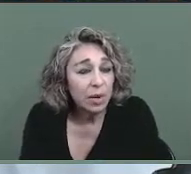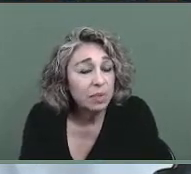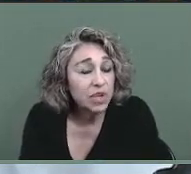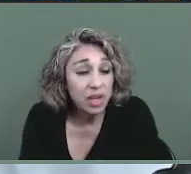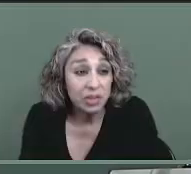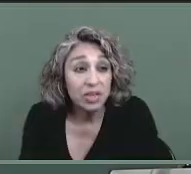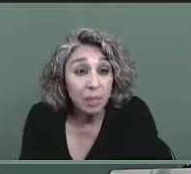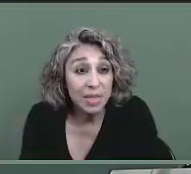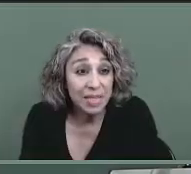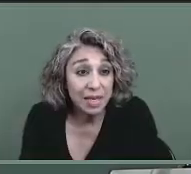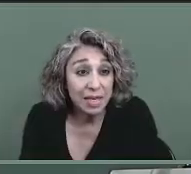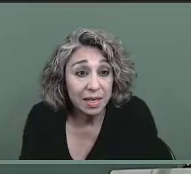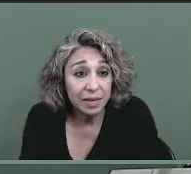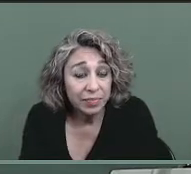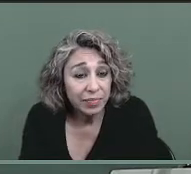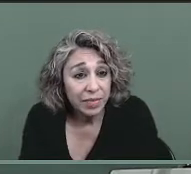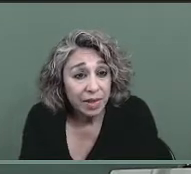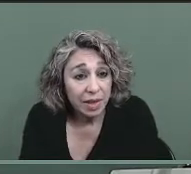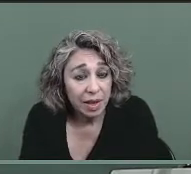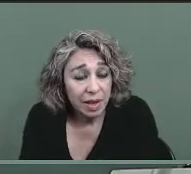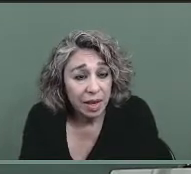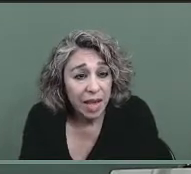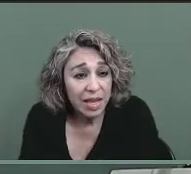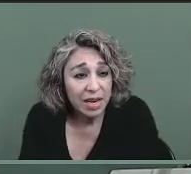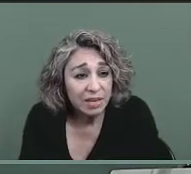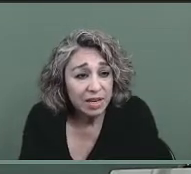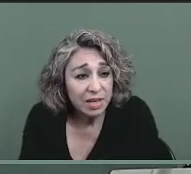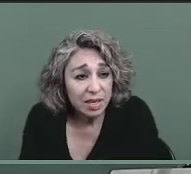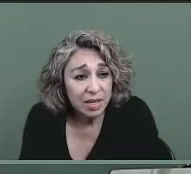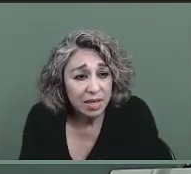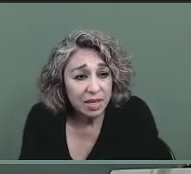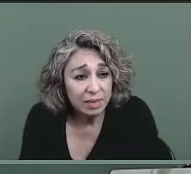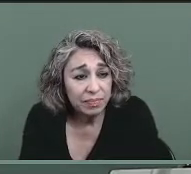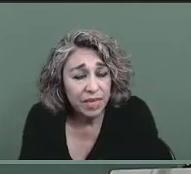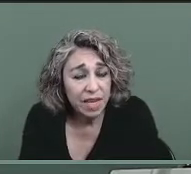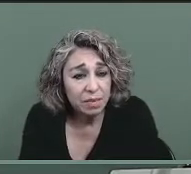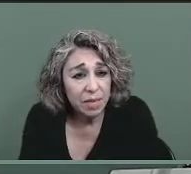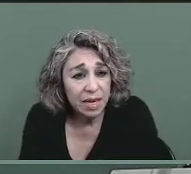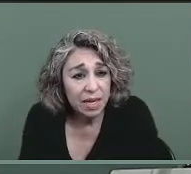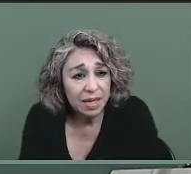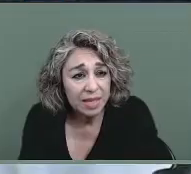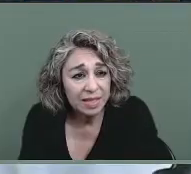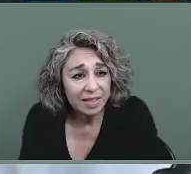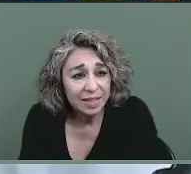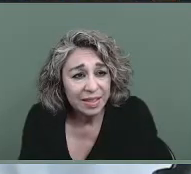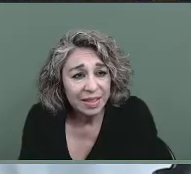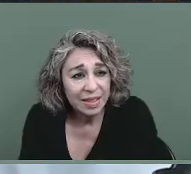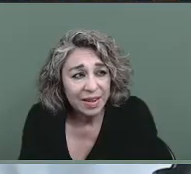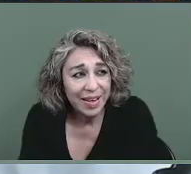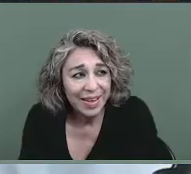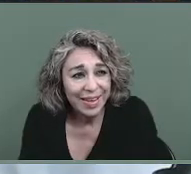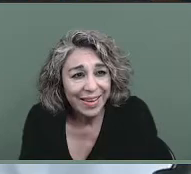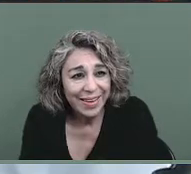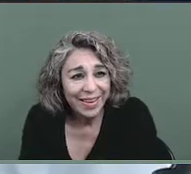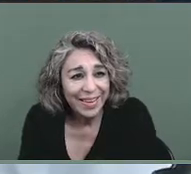corruption on the top has ended I can even take my little